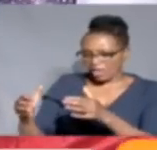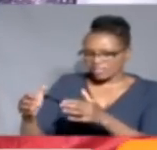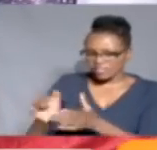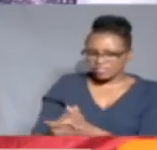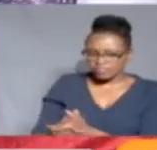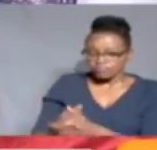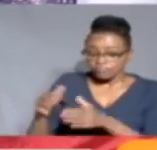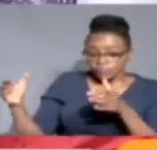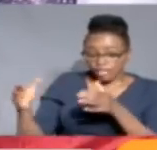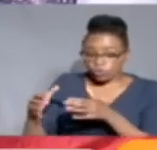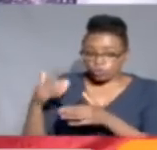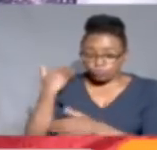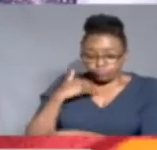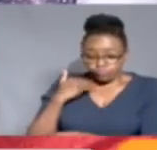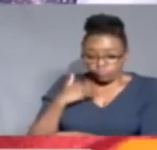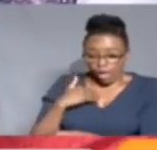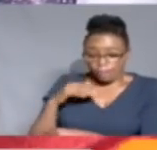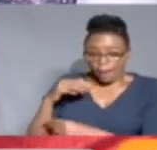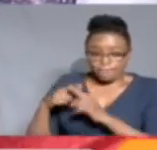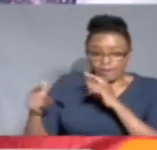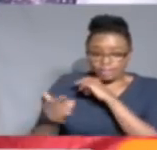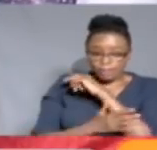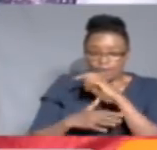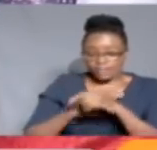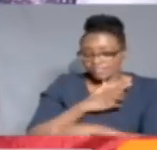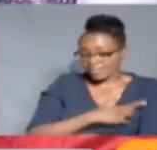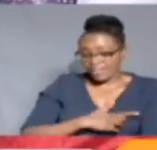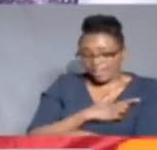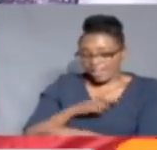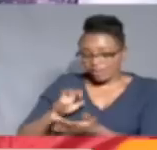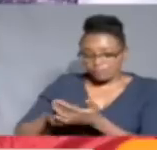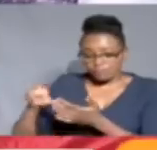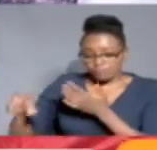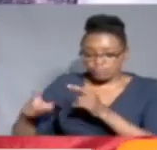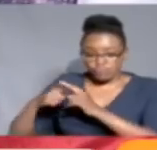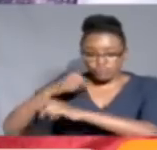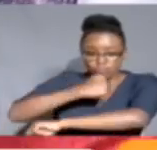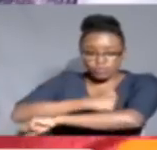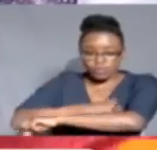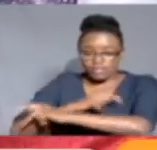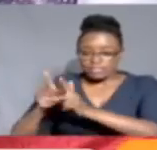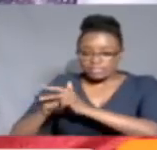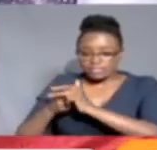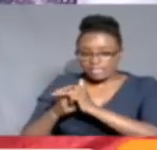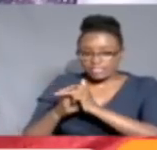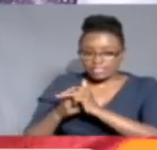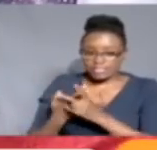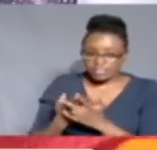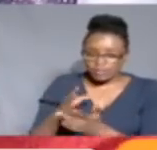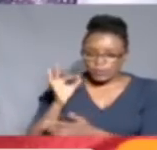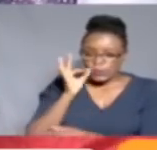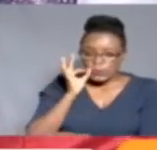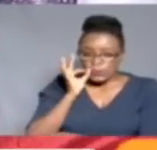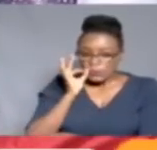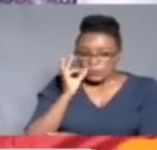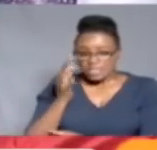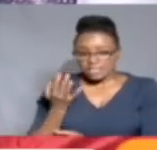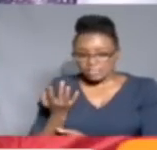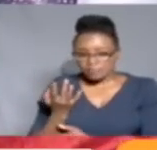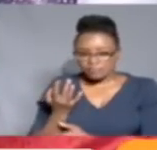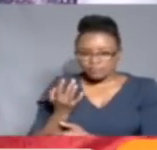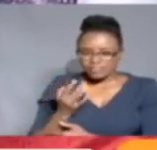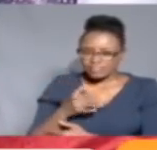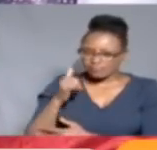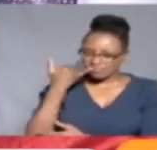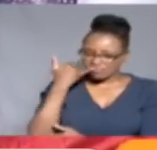And unfortunately, I dropped out of school. I started smoking marijuana,